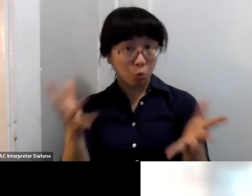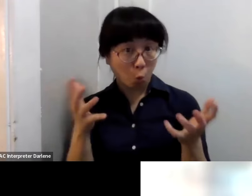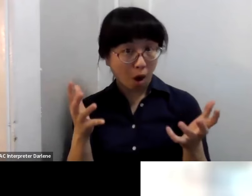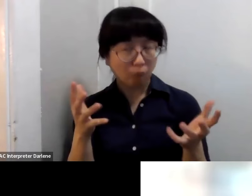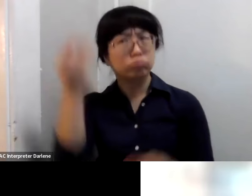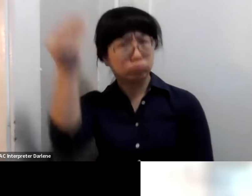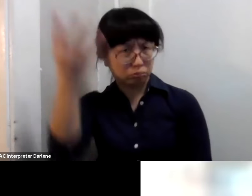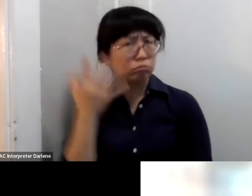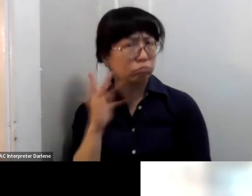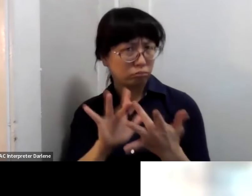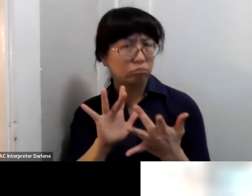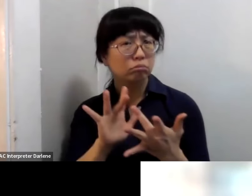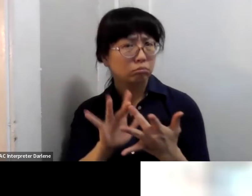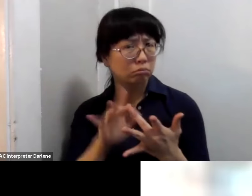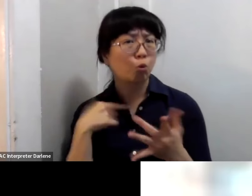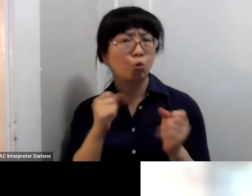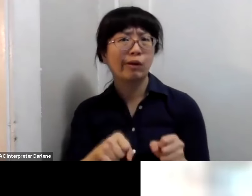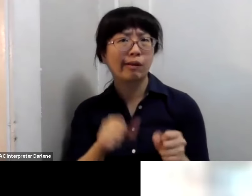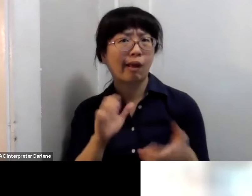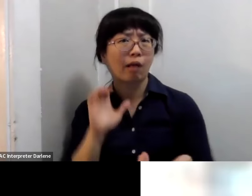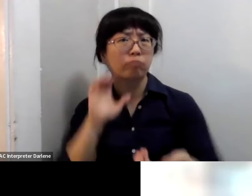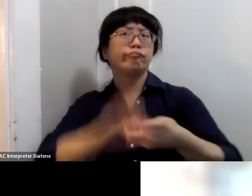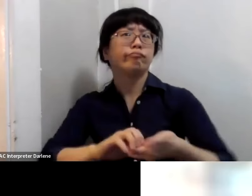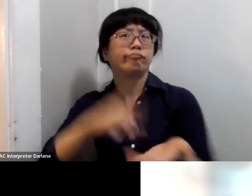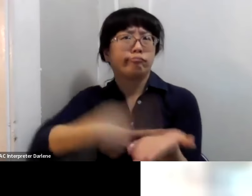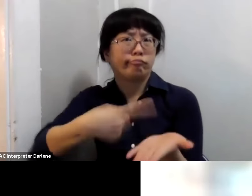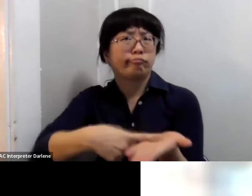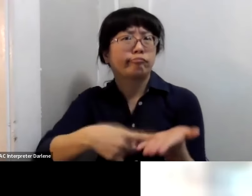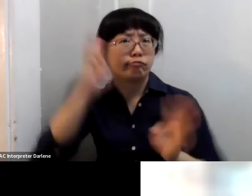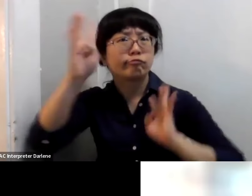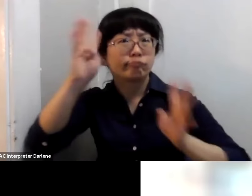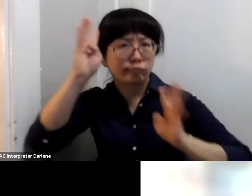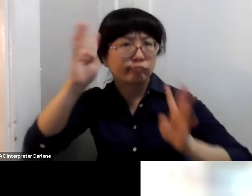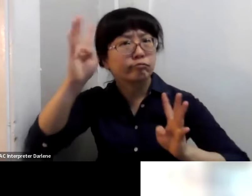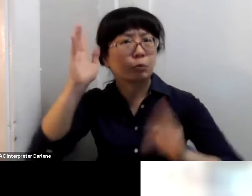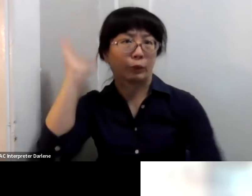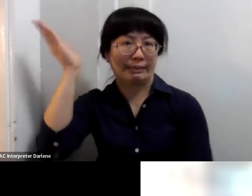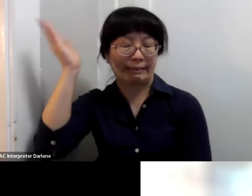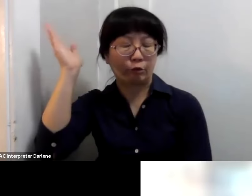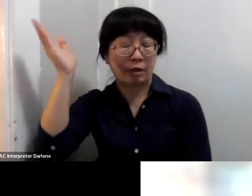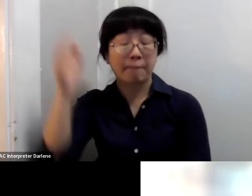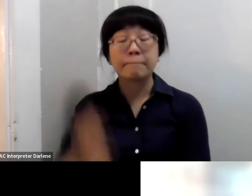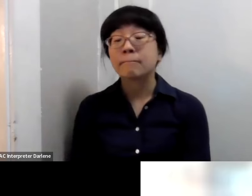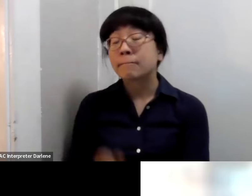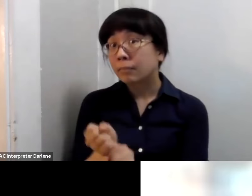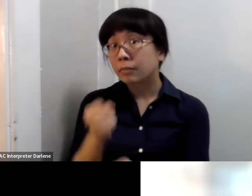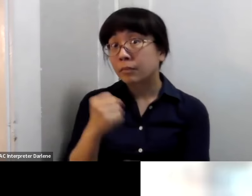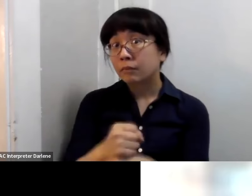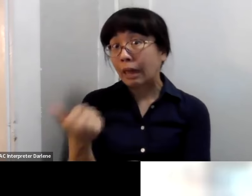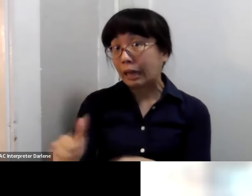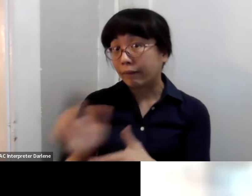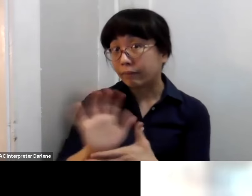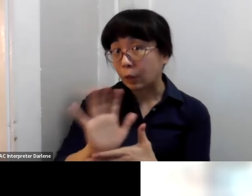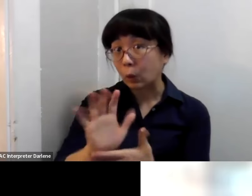out to us and then we can collaborate and create that to presentation. And in terms of creating any sort of video